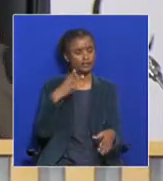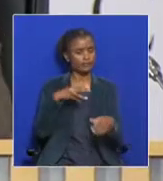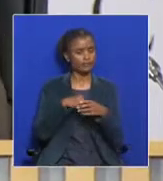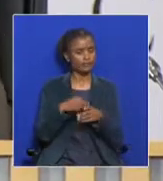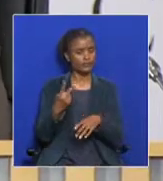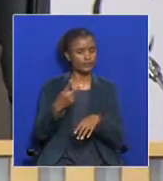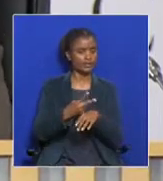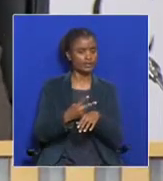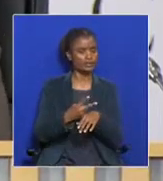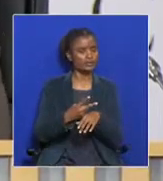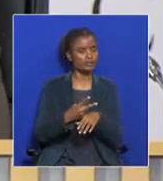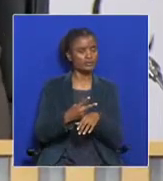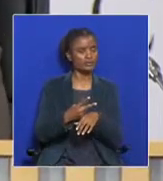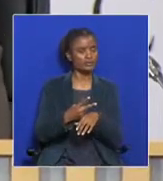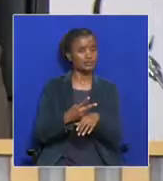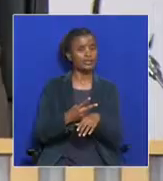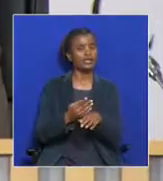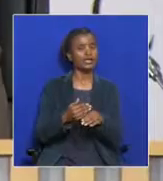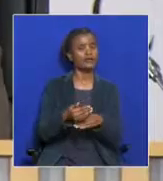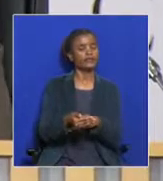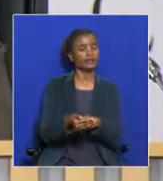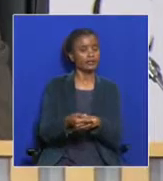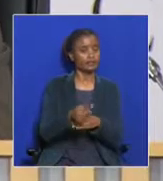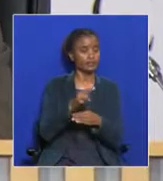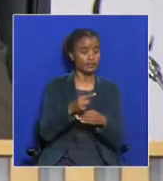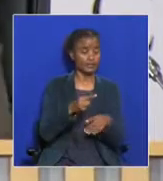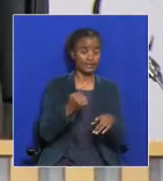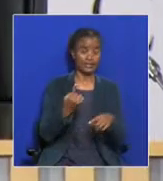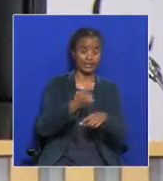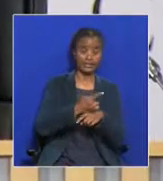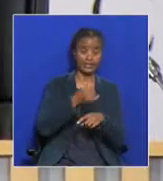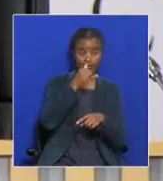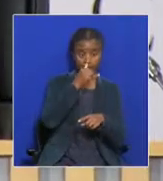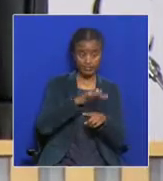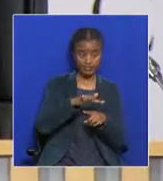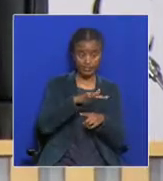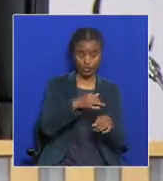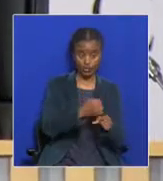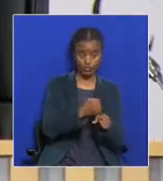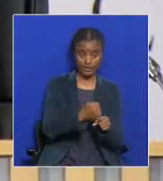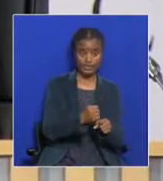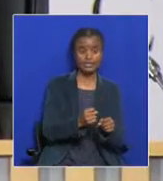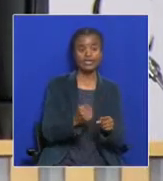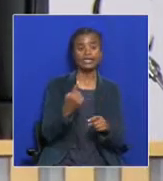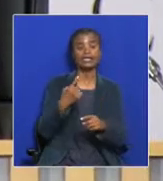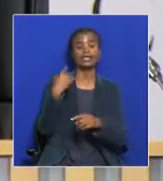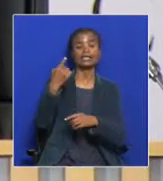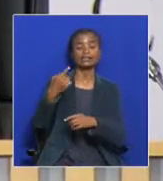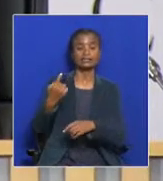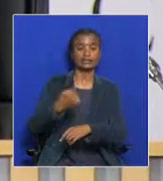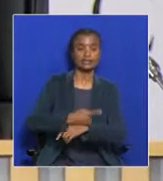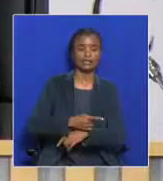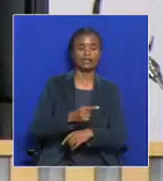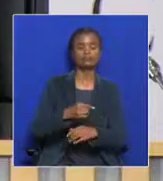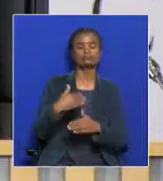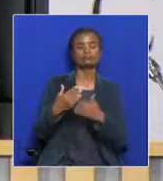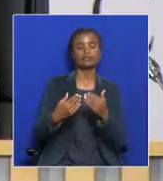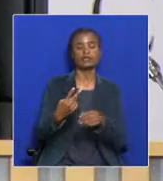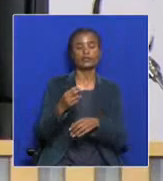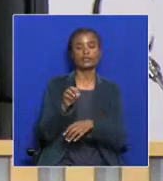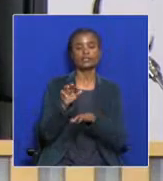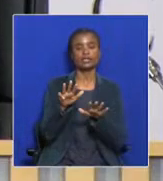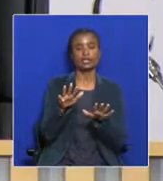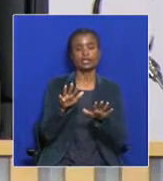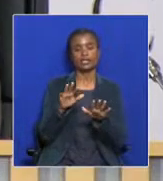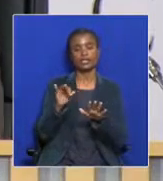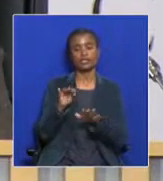and possibly the next day, where I made those calls. Up until the 29th of June, when I returned to work, I had no further engagement